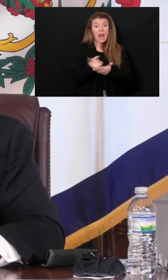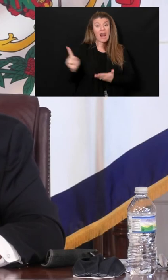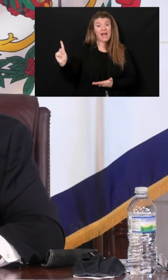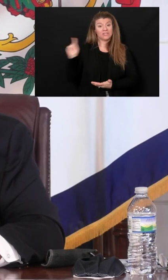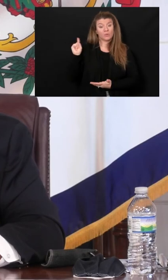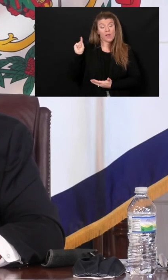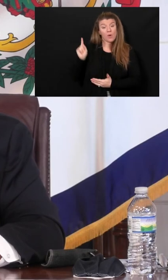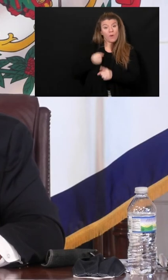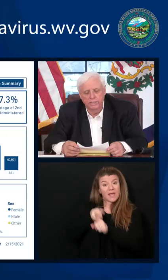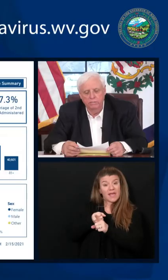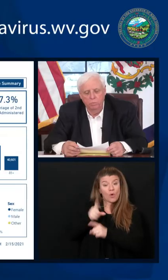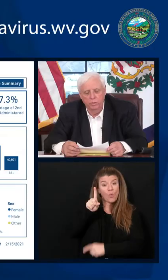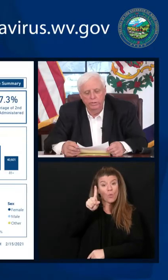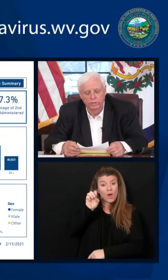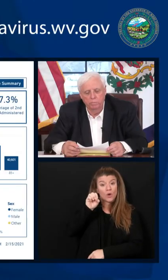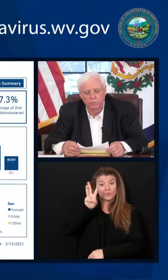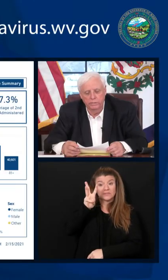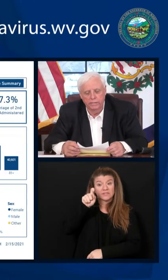hit